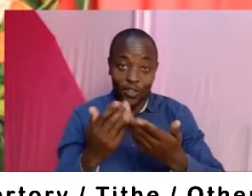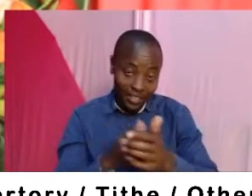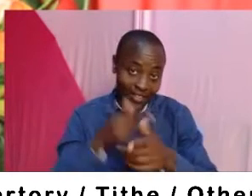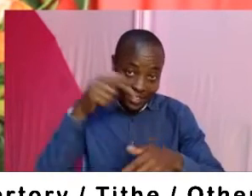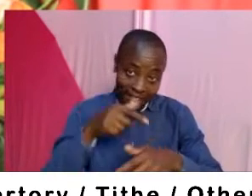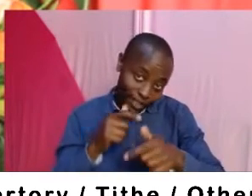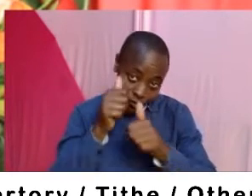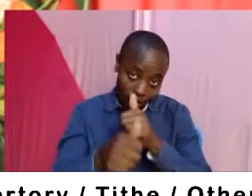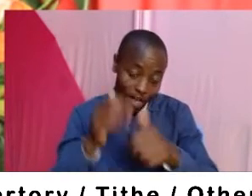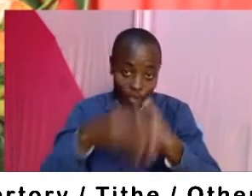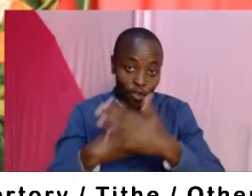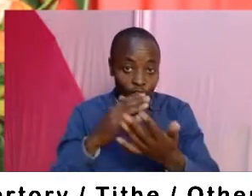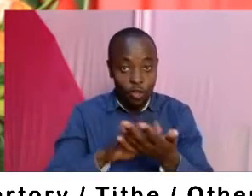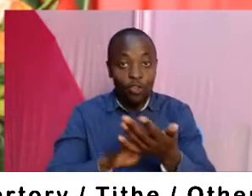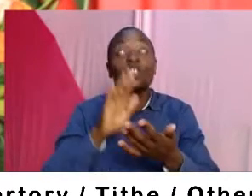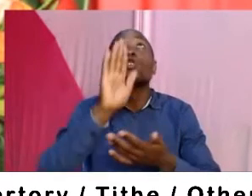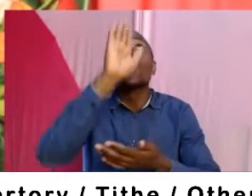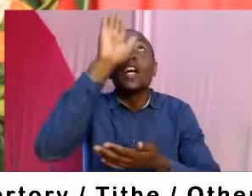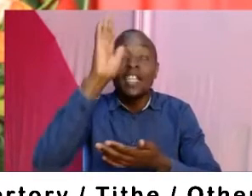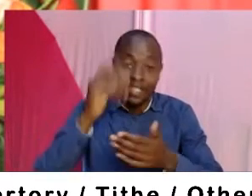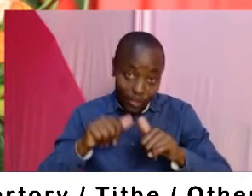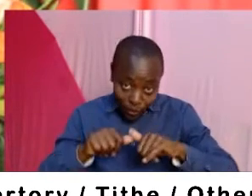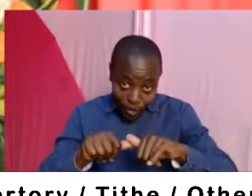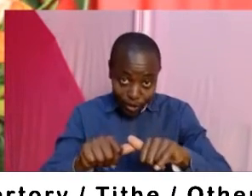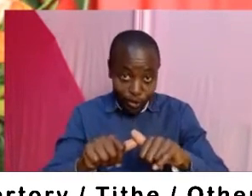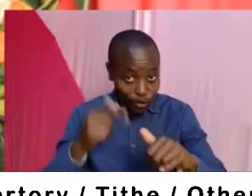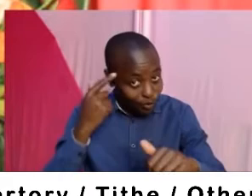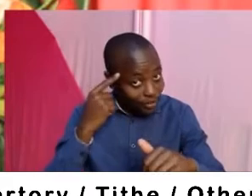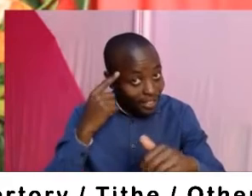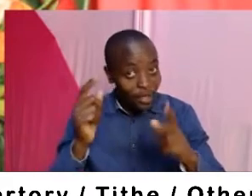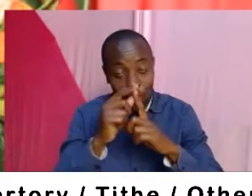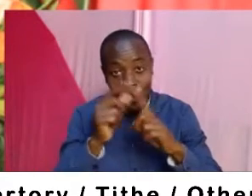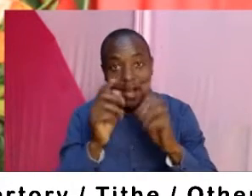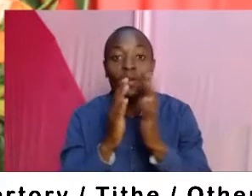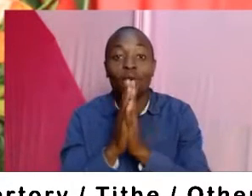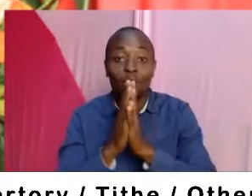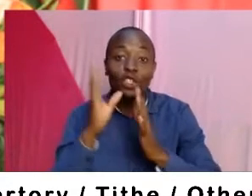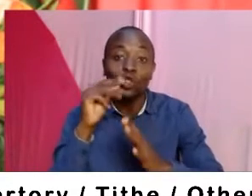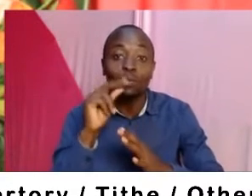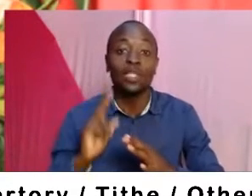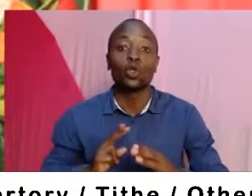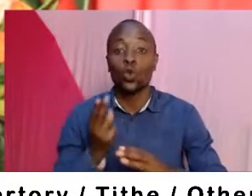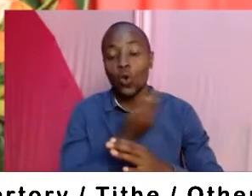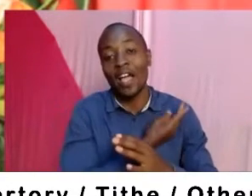all the glory belongs unto you. And as we continue to dig in your word today, we pray that you may speak to us